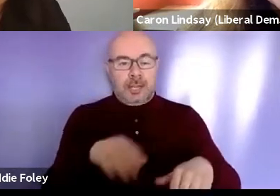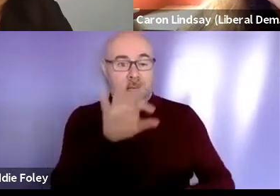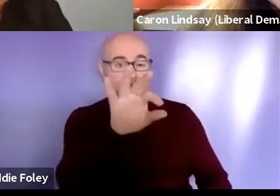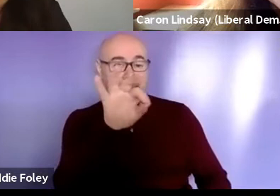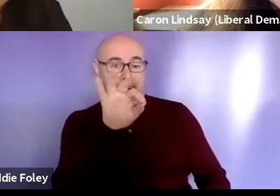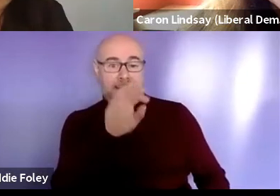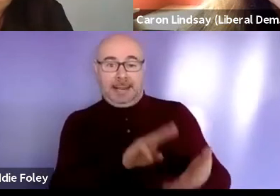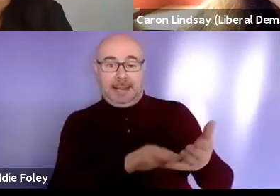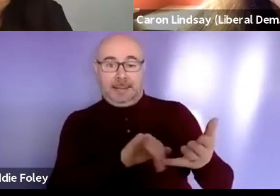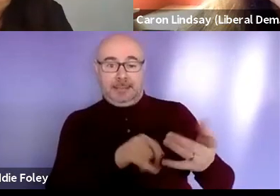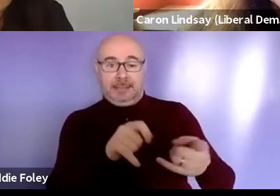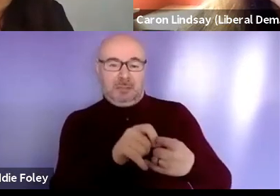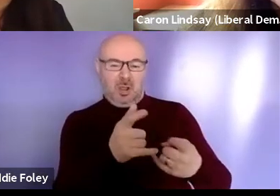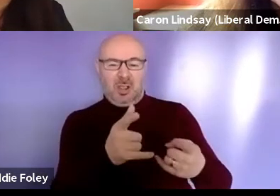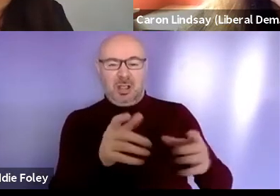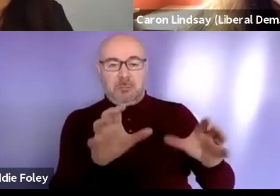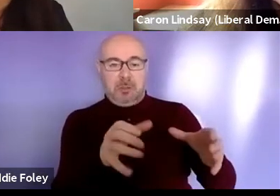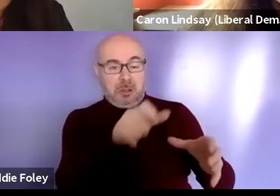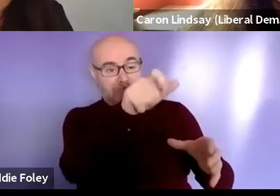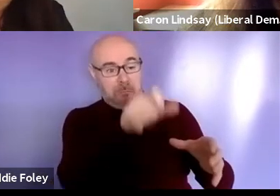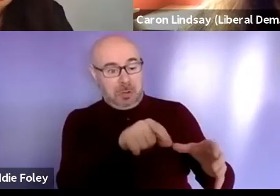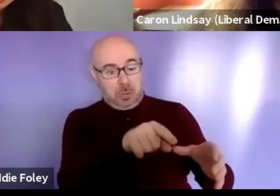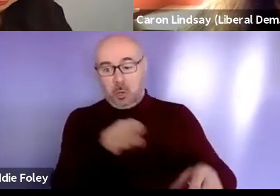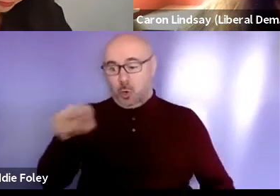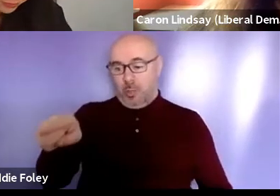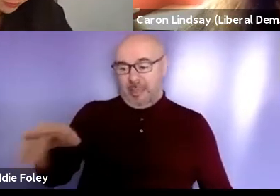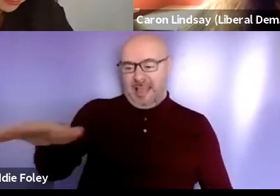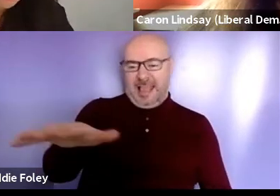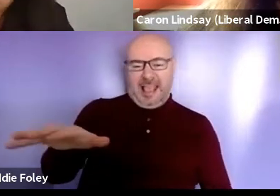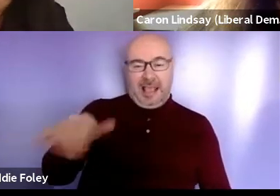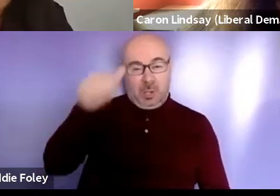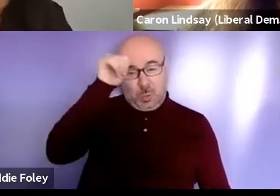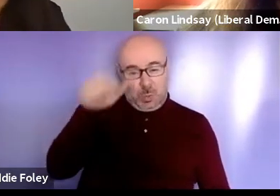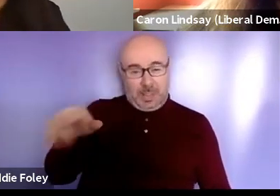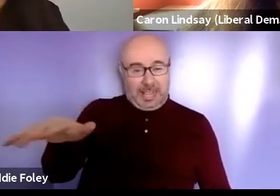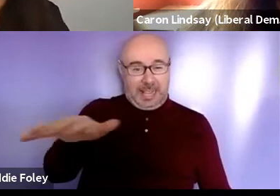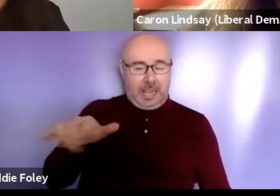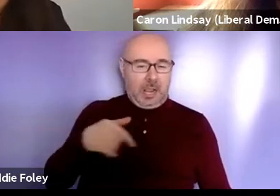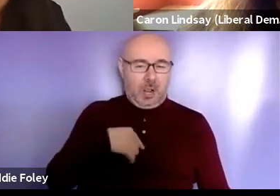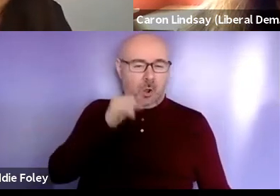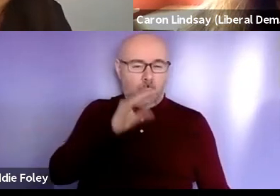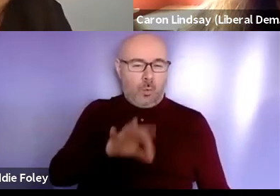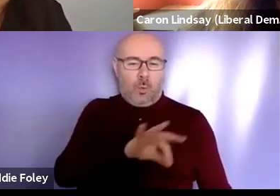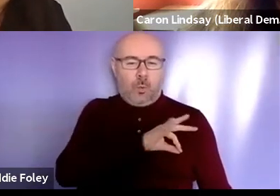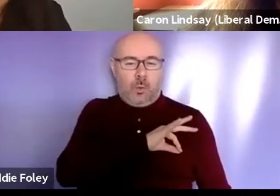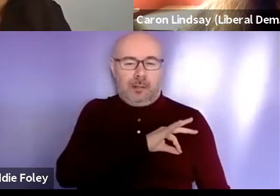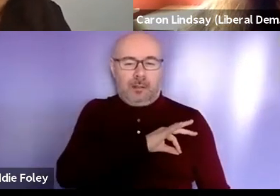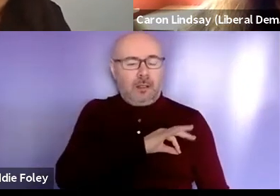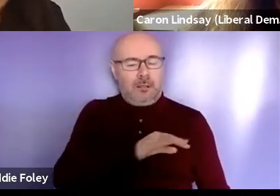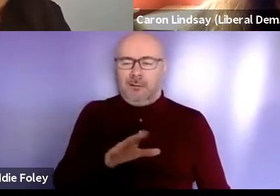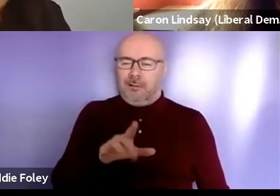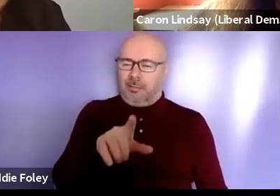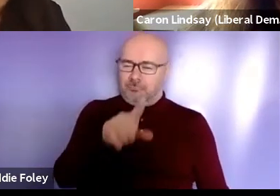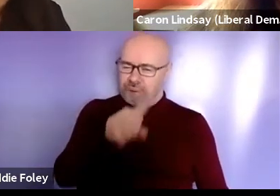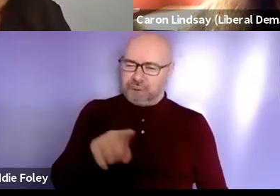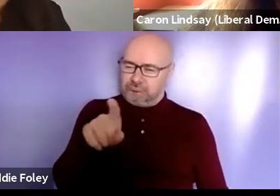a challenge again for all the parties. Yeah, thank you so much. And Jeremy Balfour, there's a challenge. Do we need to rethink